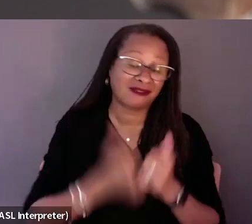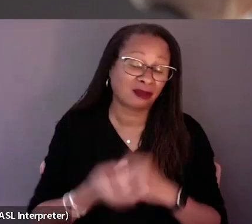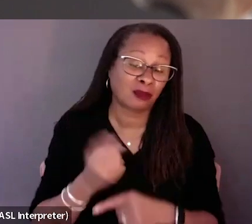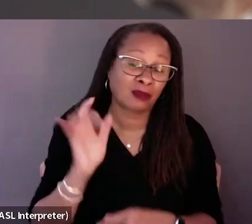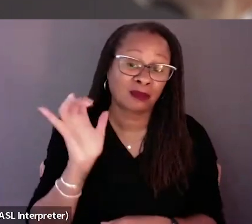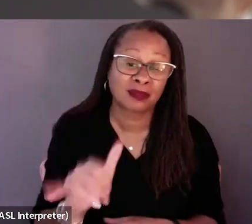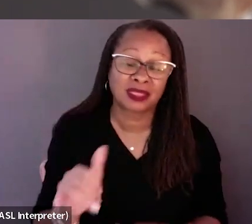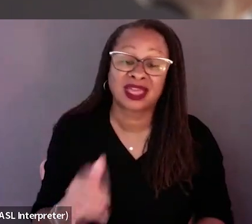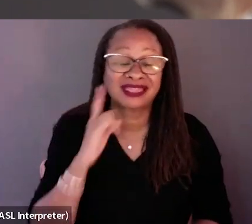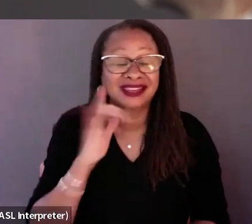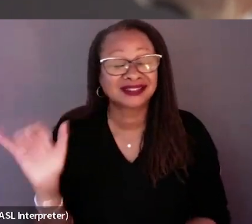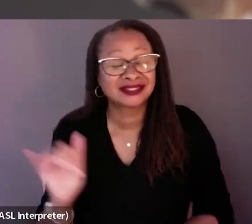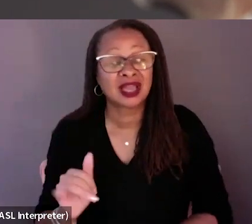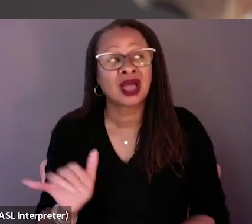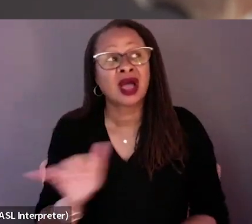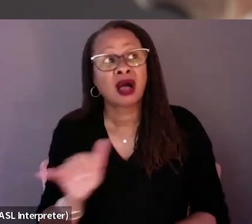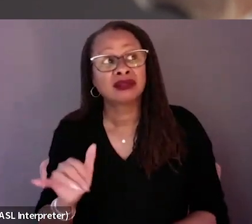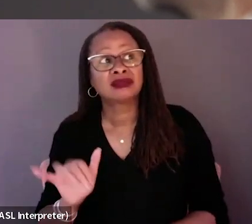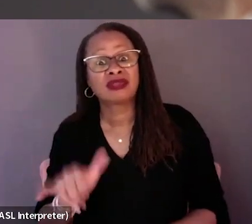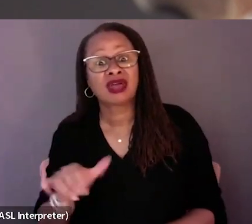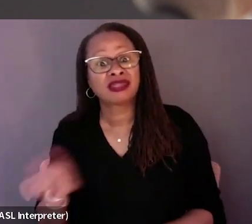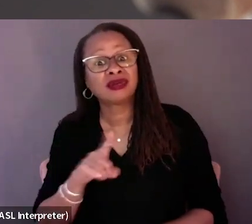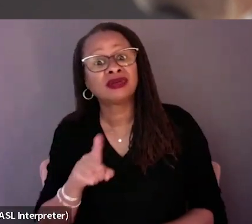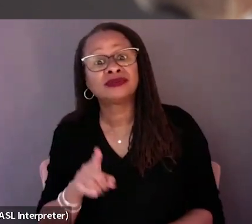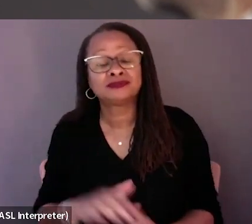like and also that they are